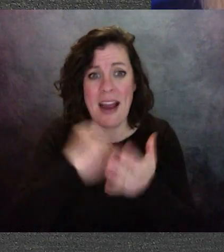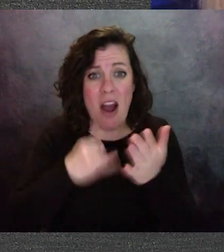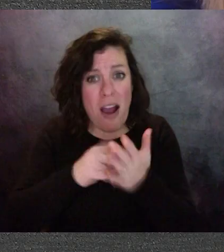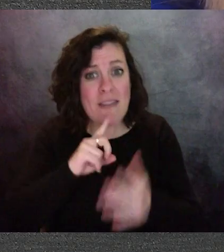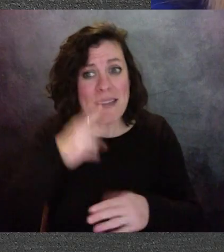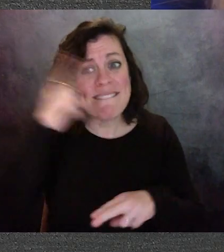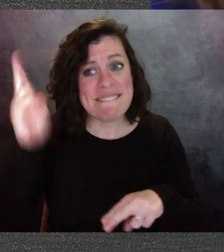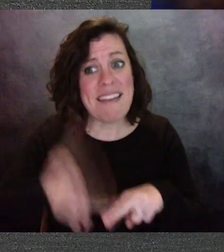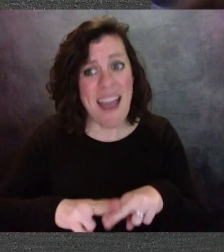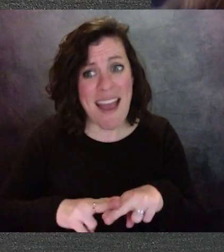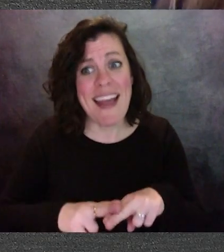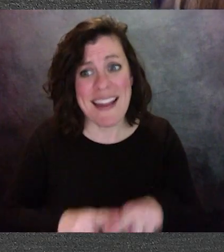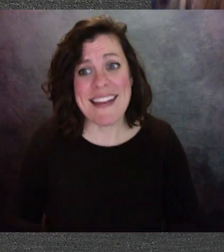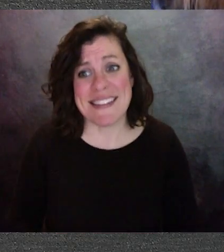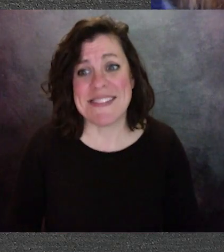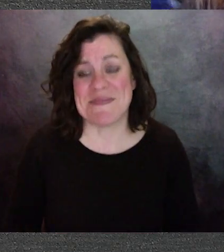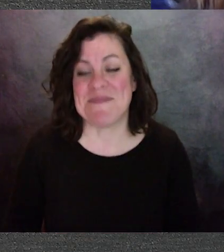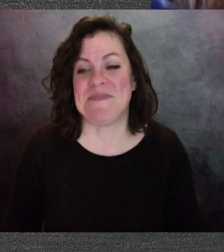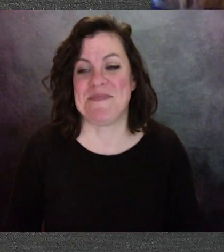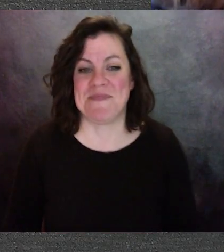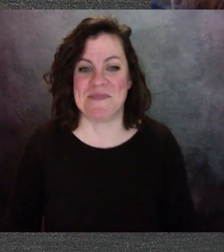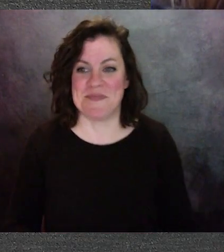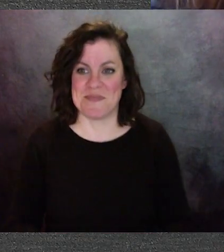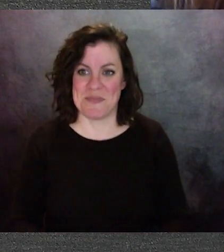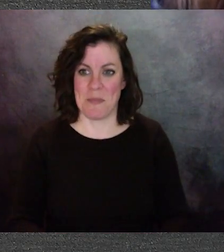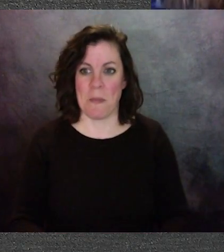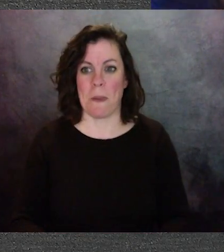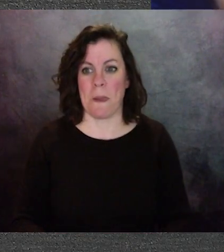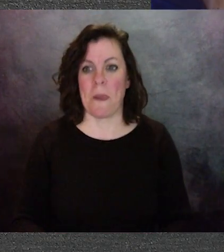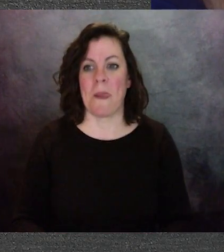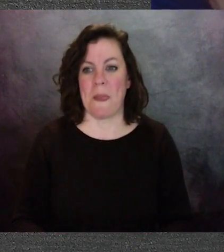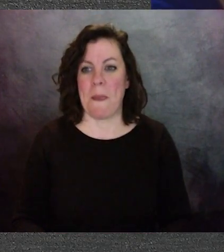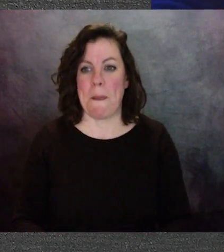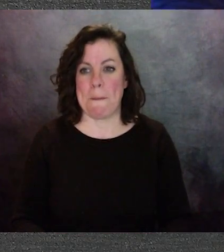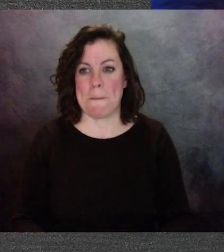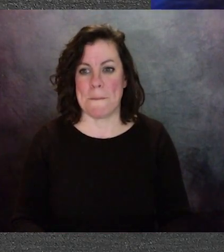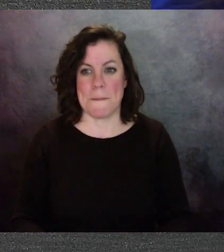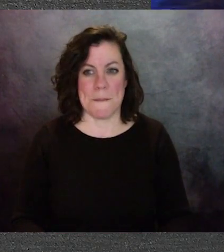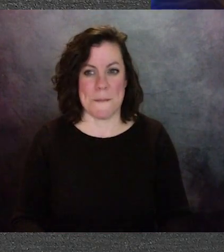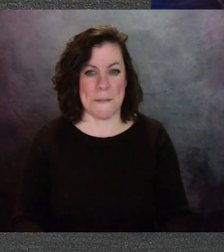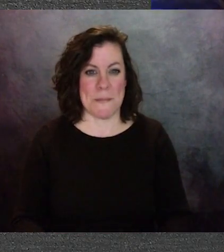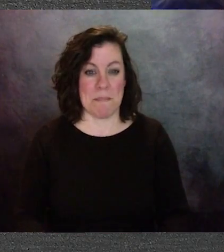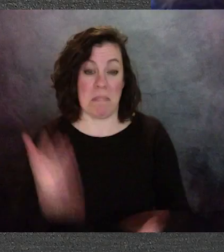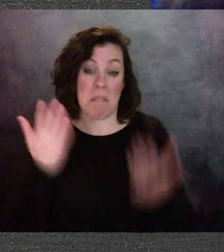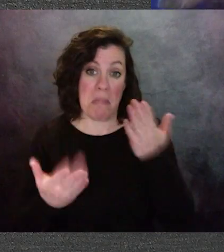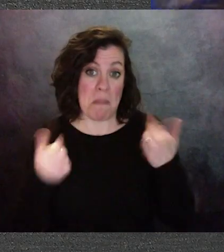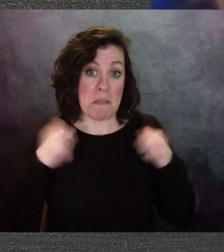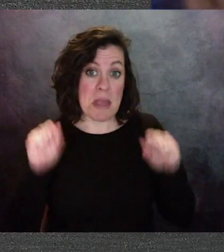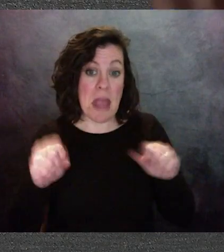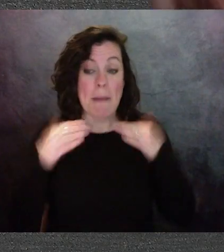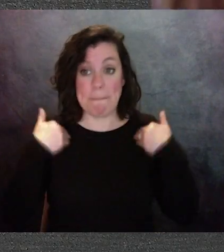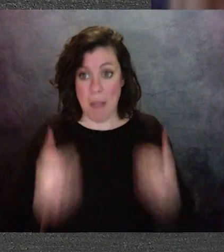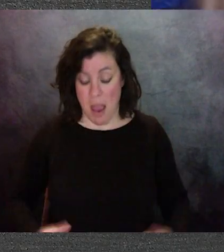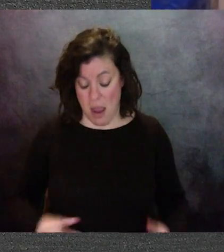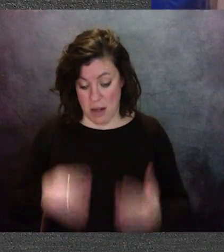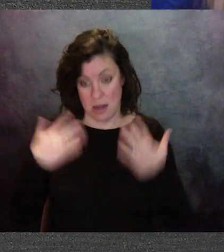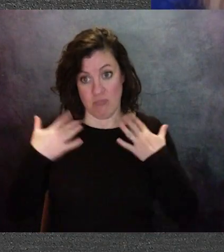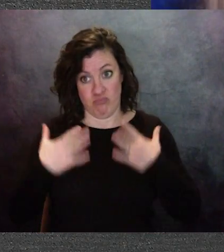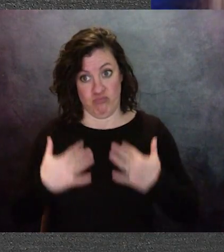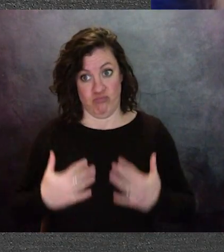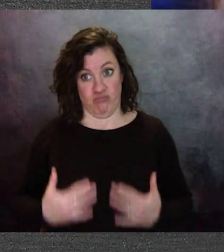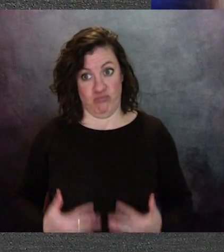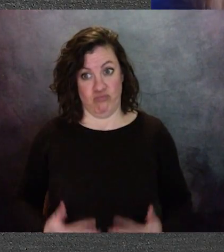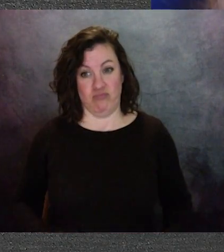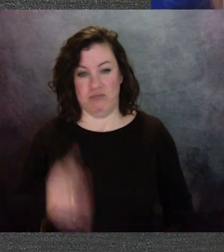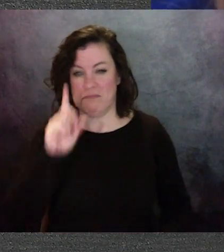of myself. So I'm going to take a whole bunch of shapes and see what I can make. I'll check back with you in a